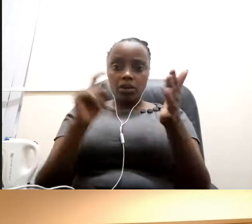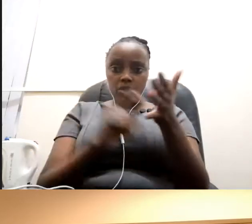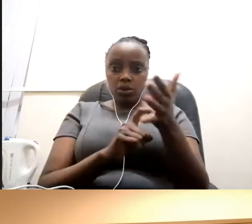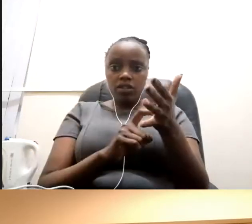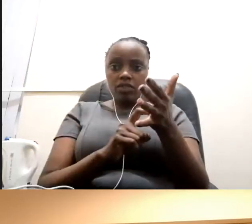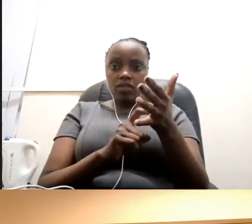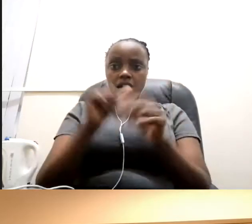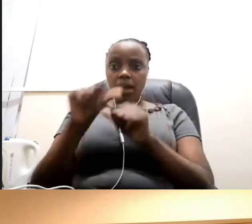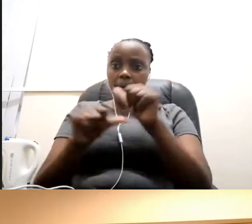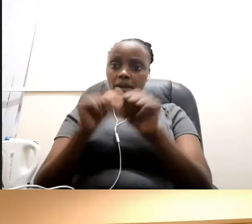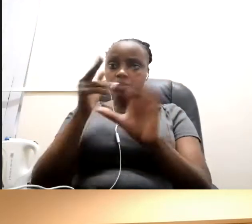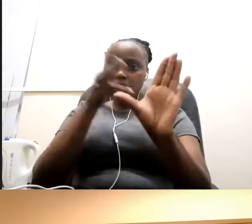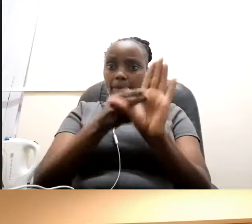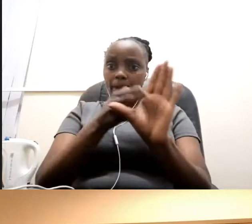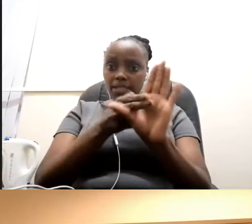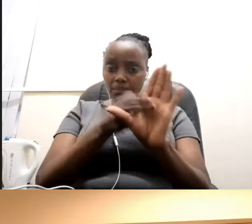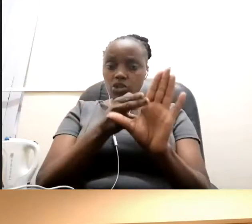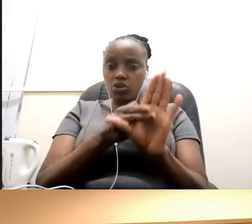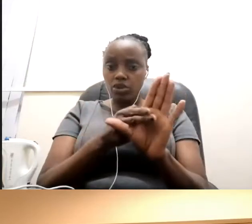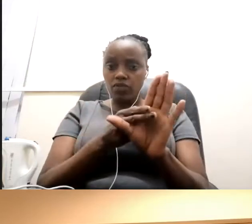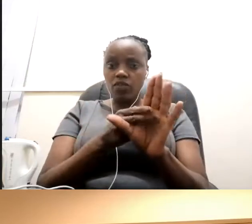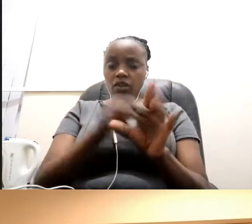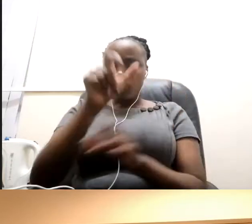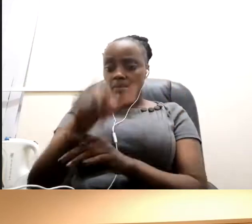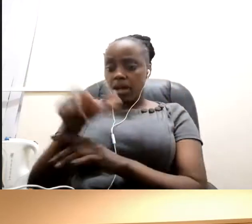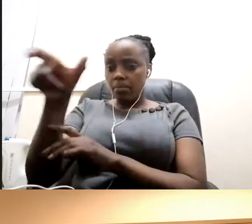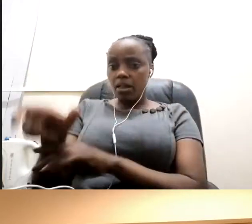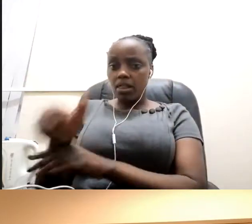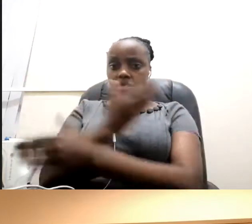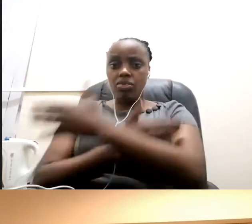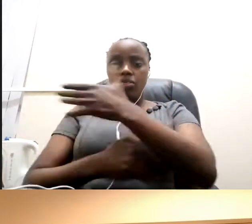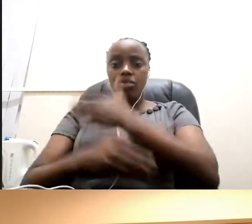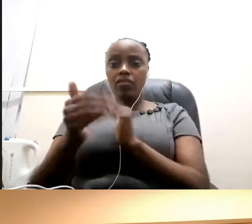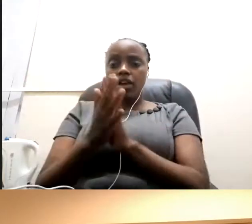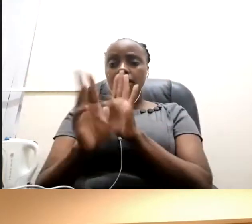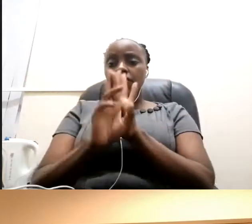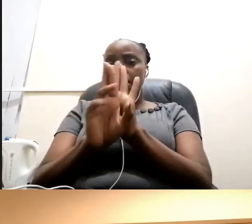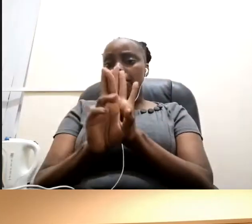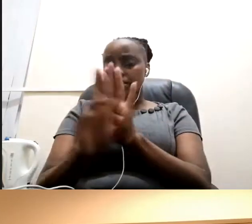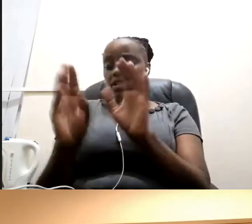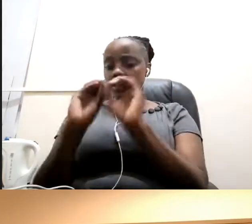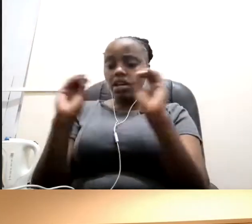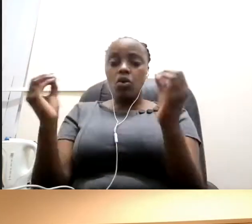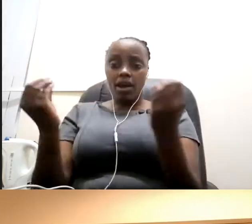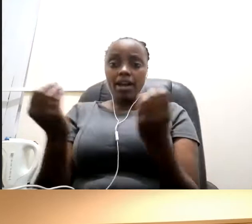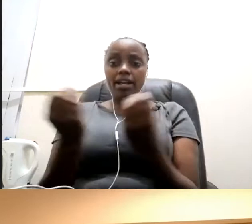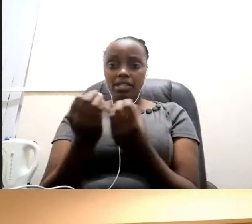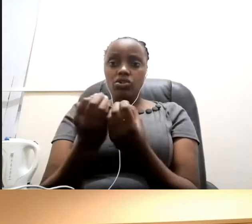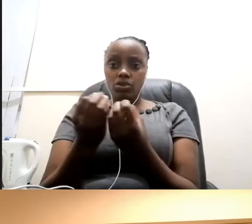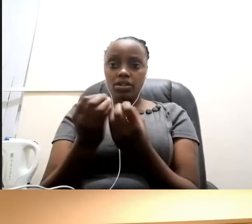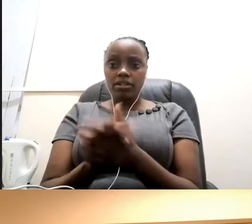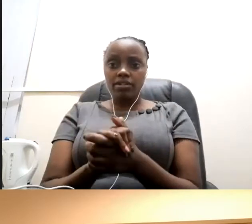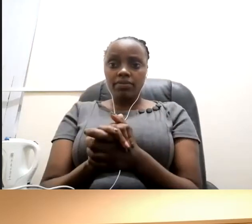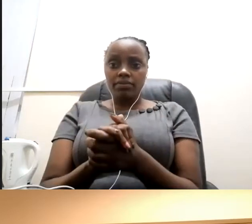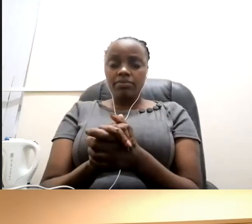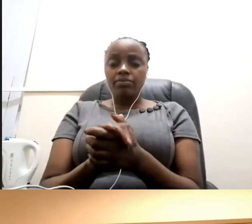the participation of persons with disabilities and their representatives organization in